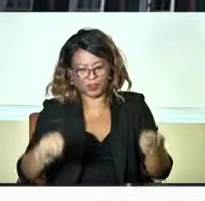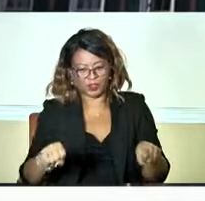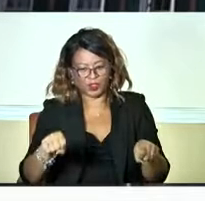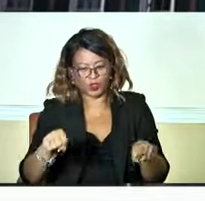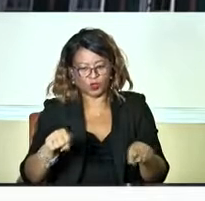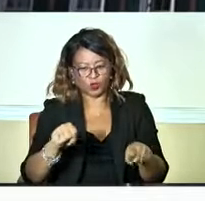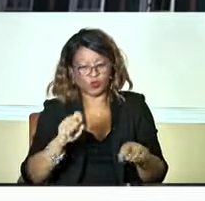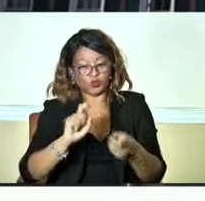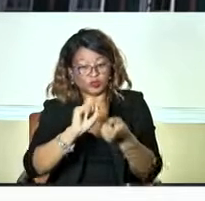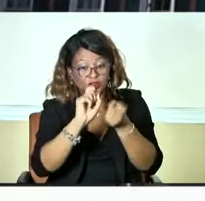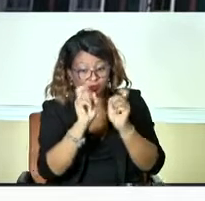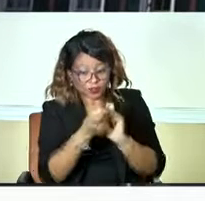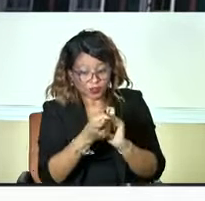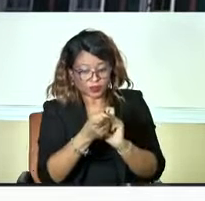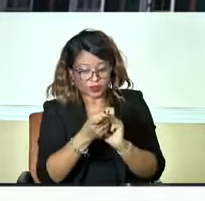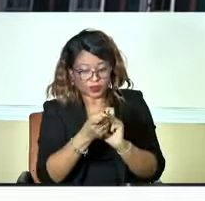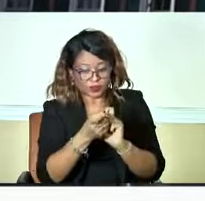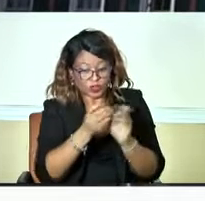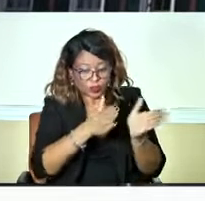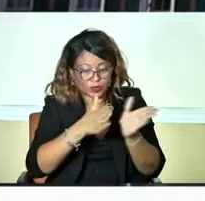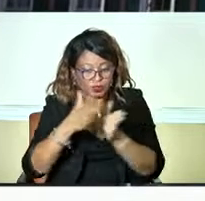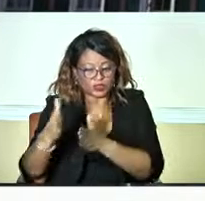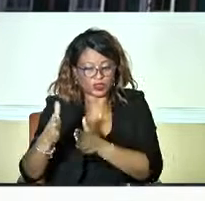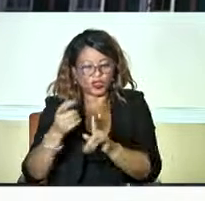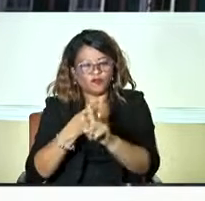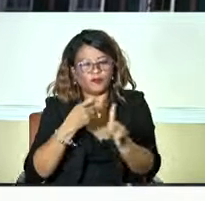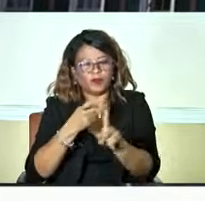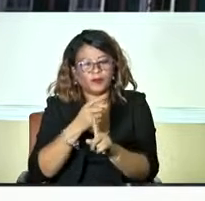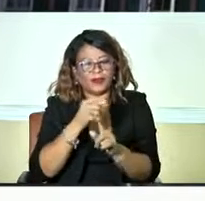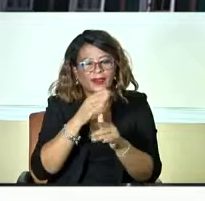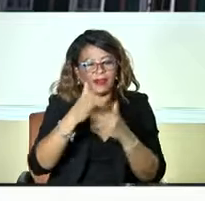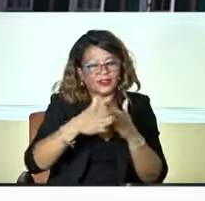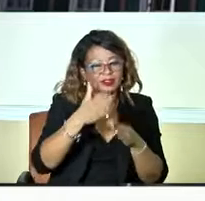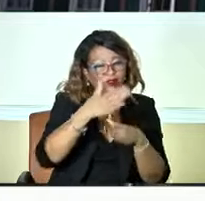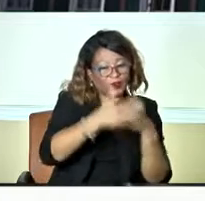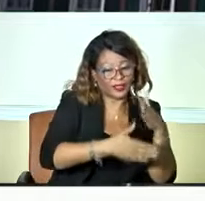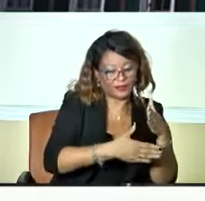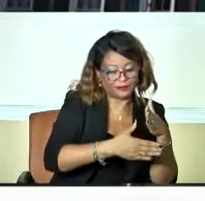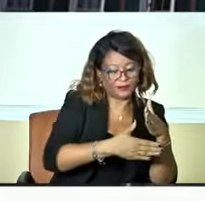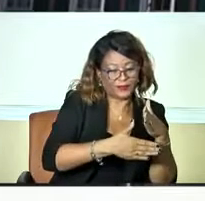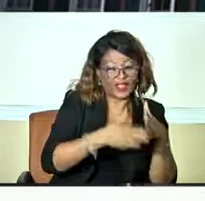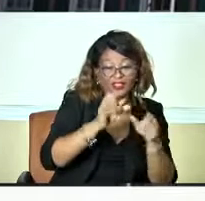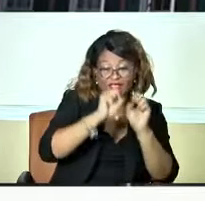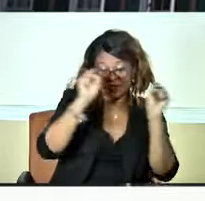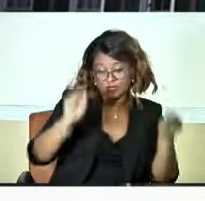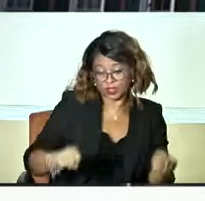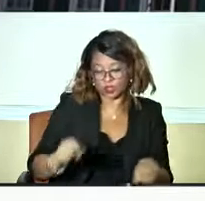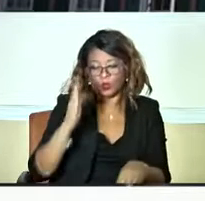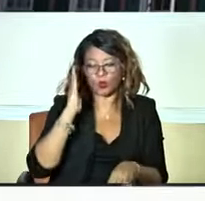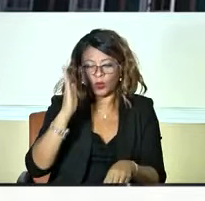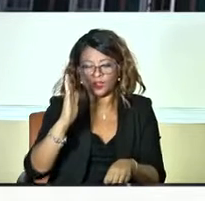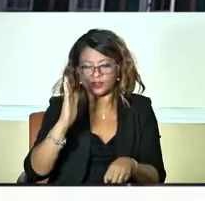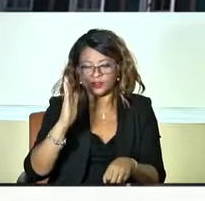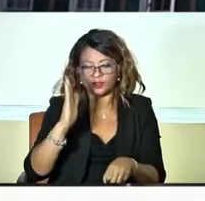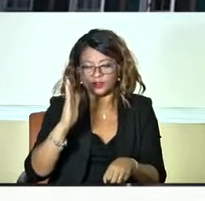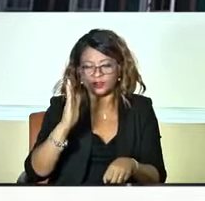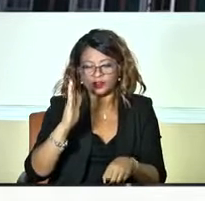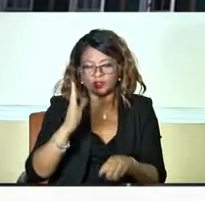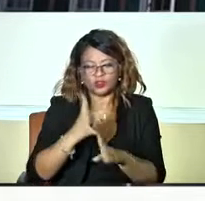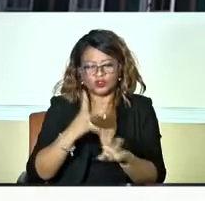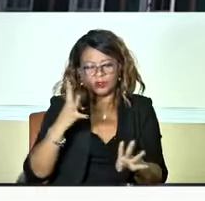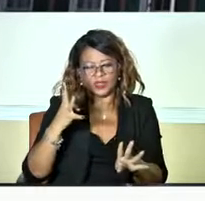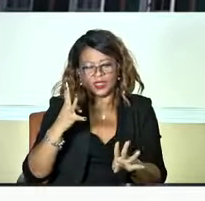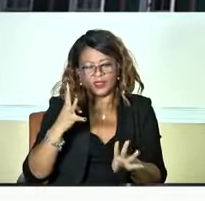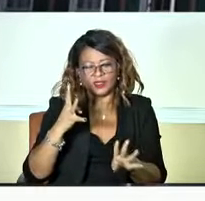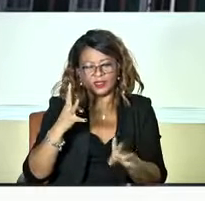revolutionize cabinet procedures from end to end. This system will innovatively streamline